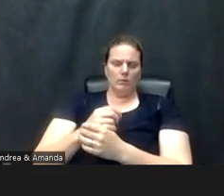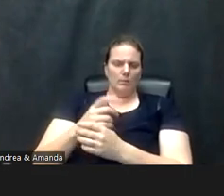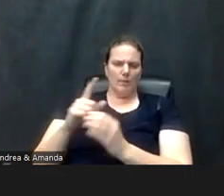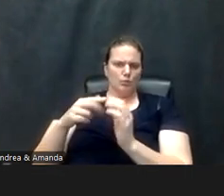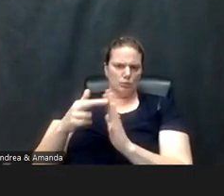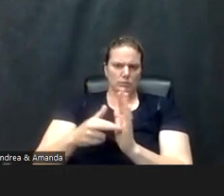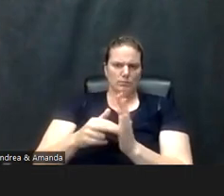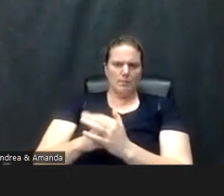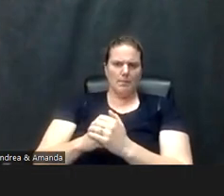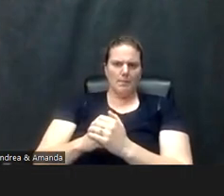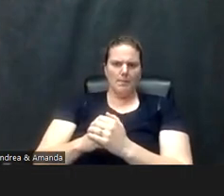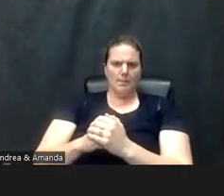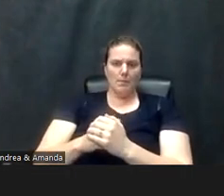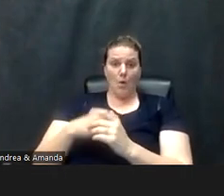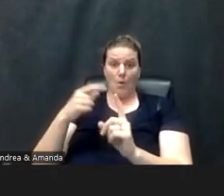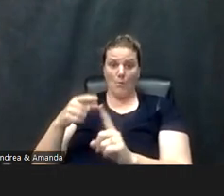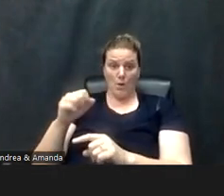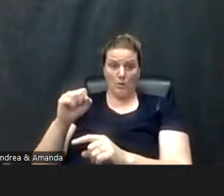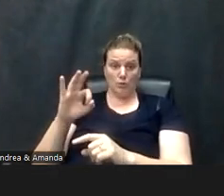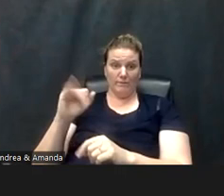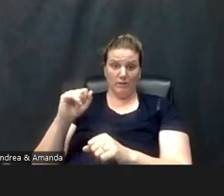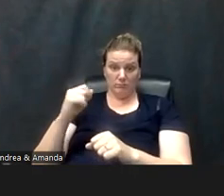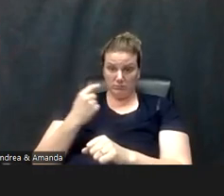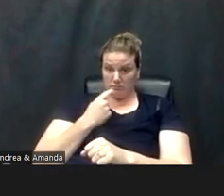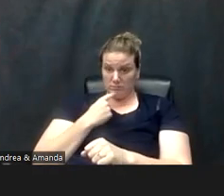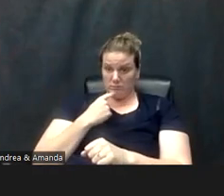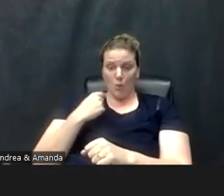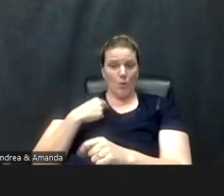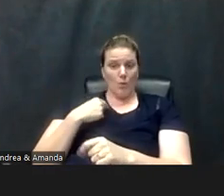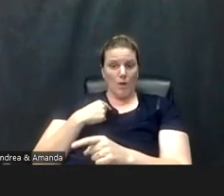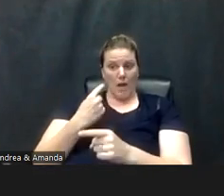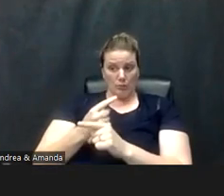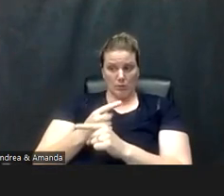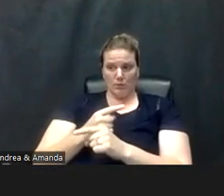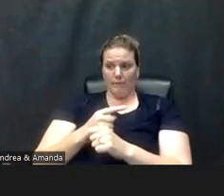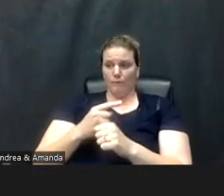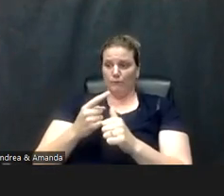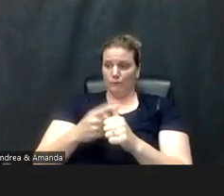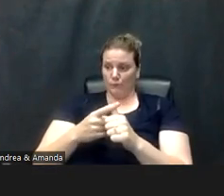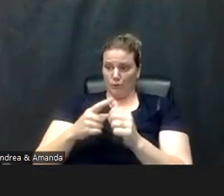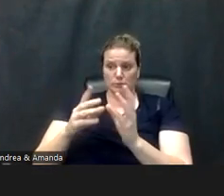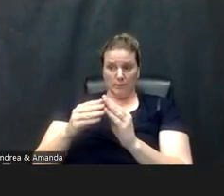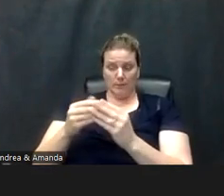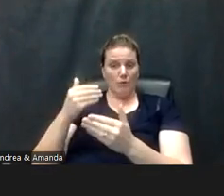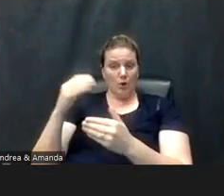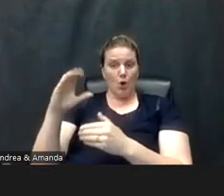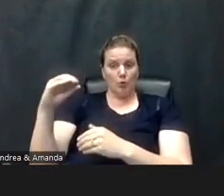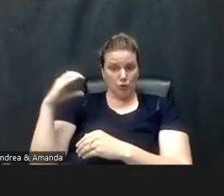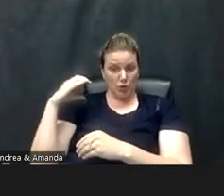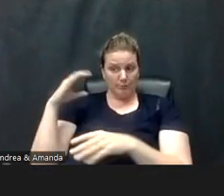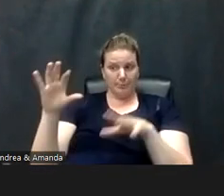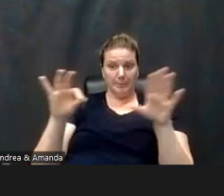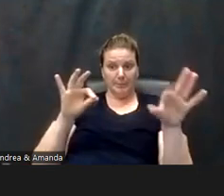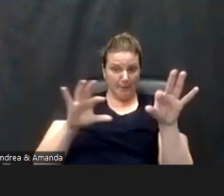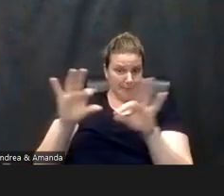point that Sophia just made is accurate, that we had, you know, the first meeting before having co-chairs be selected. So the